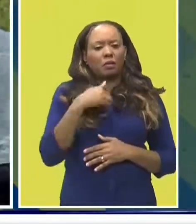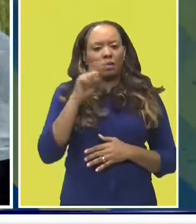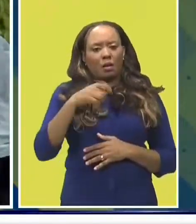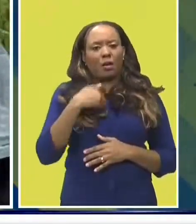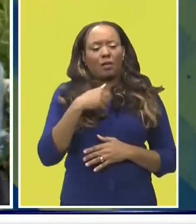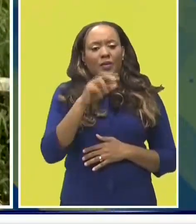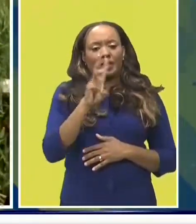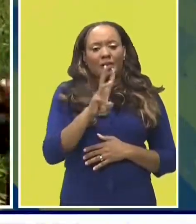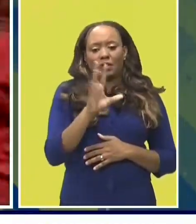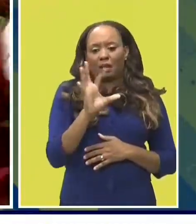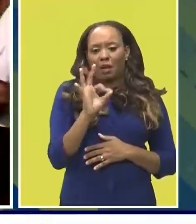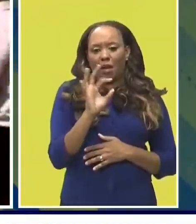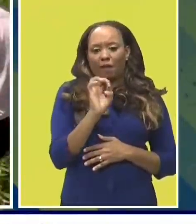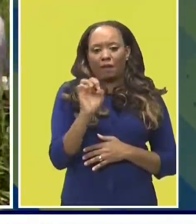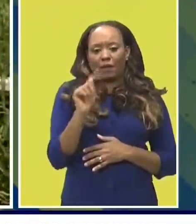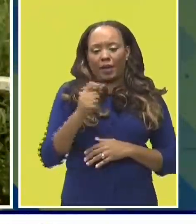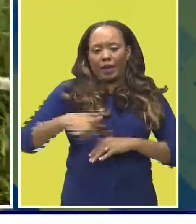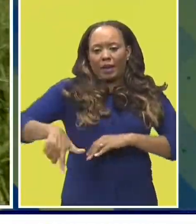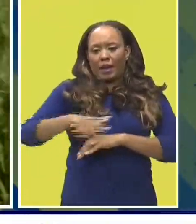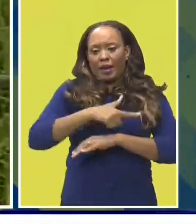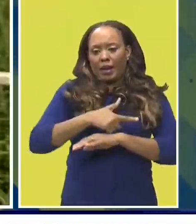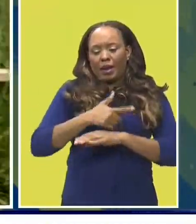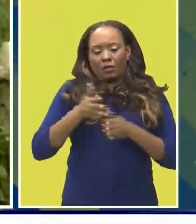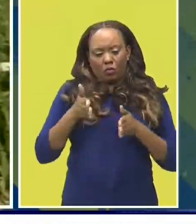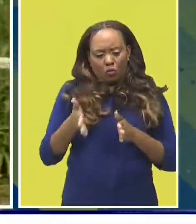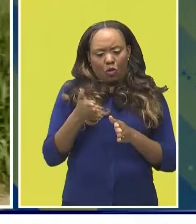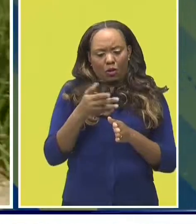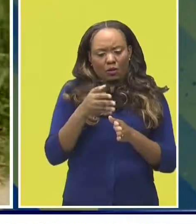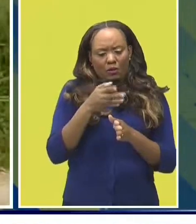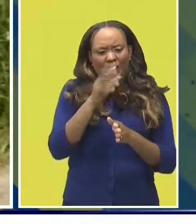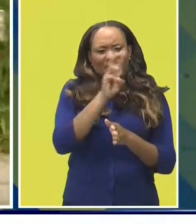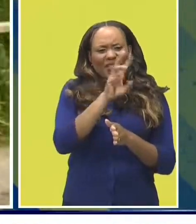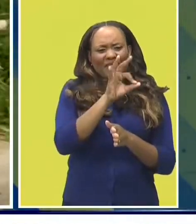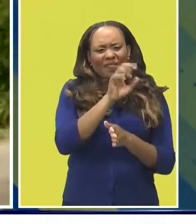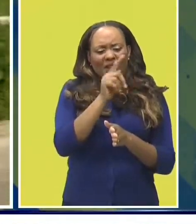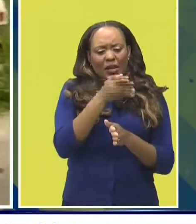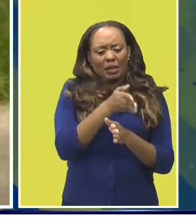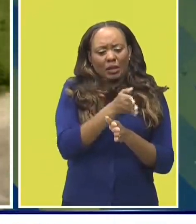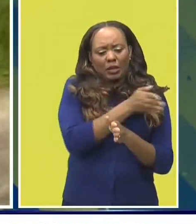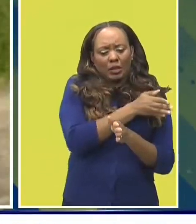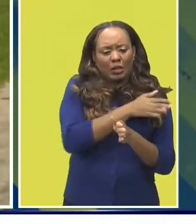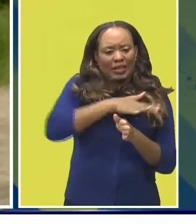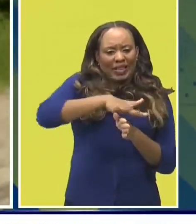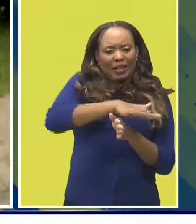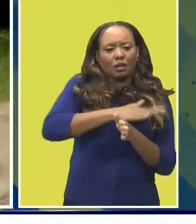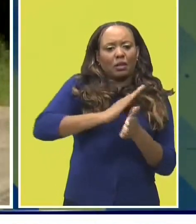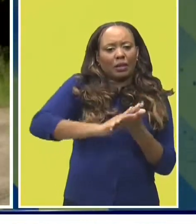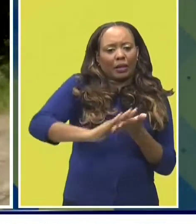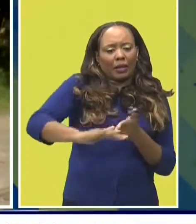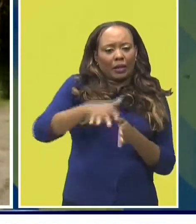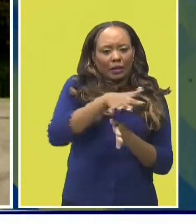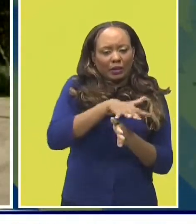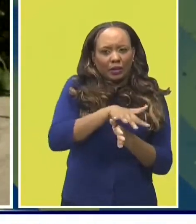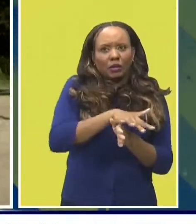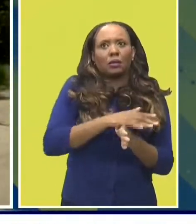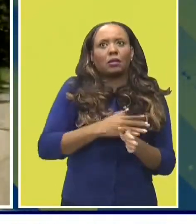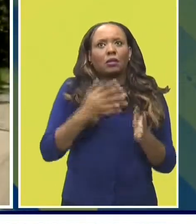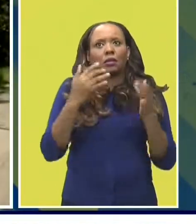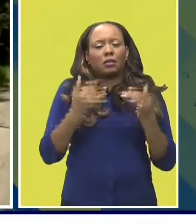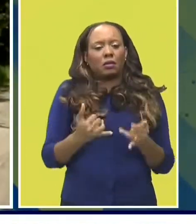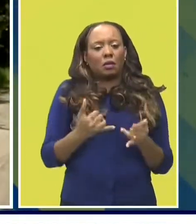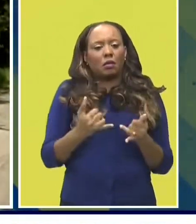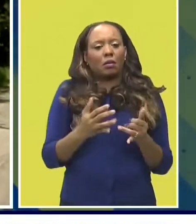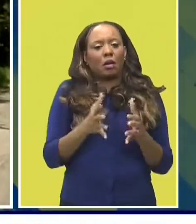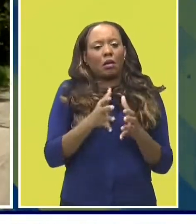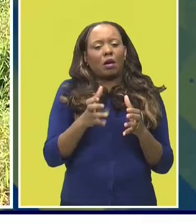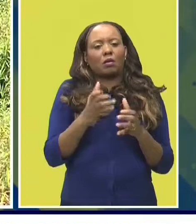from the roadside clear. However, she says many are not adhering to this, and as a result, already narrow roads are reduced to